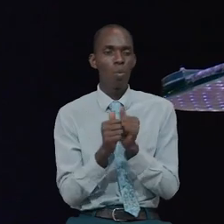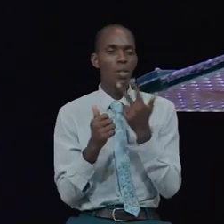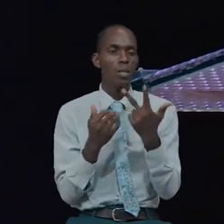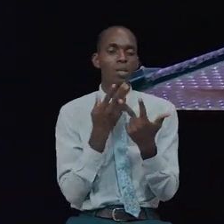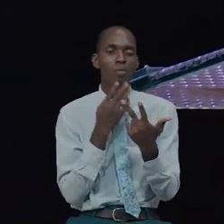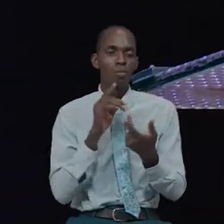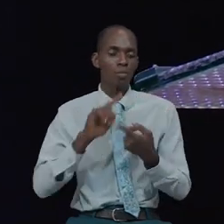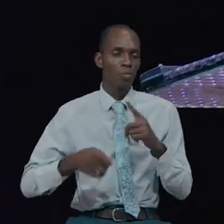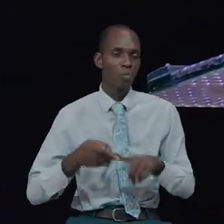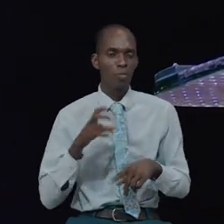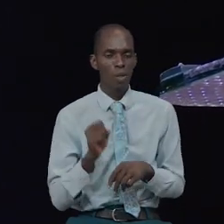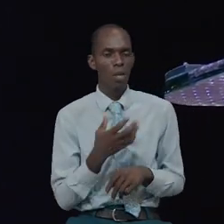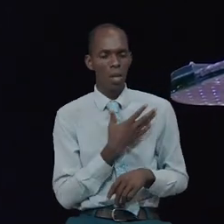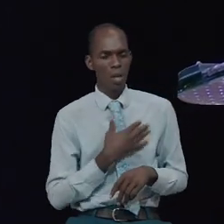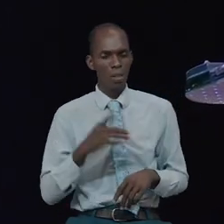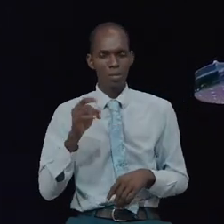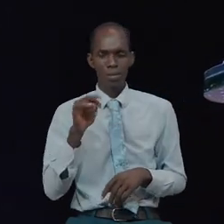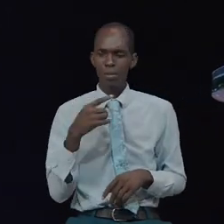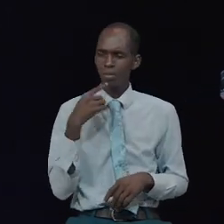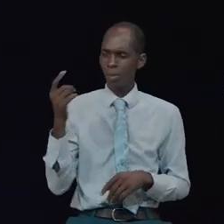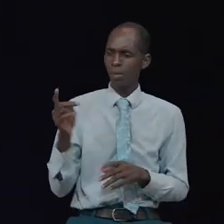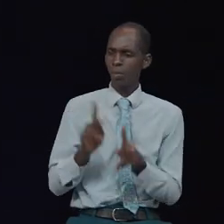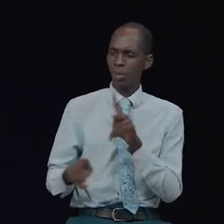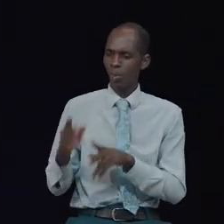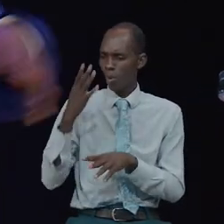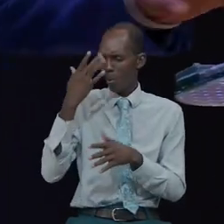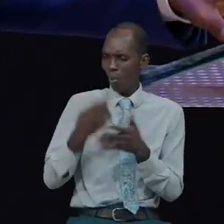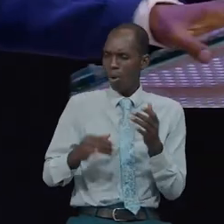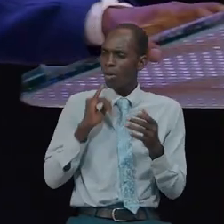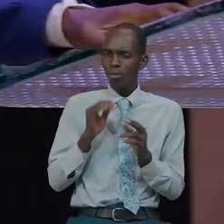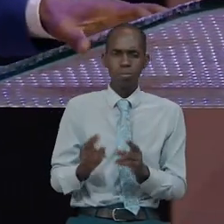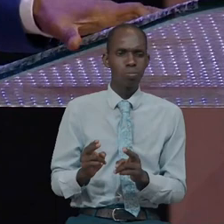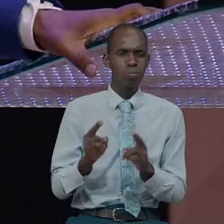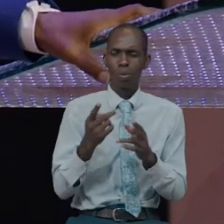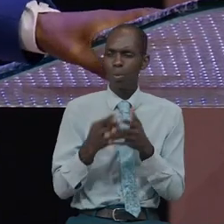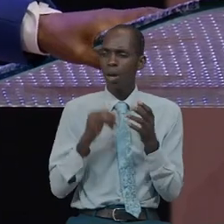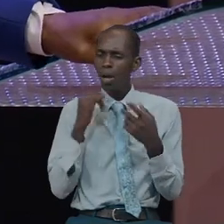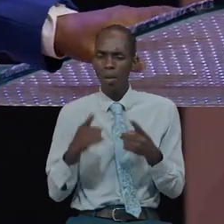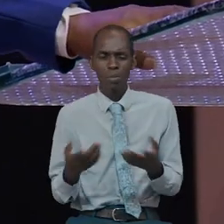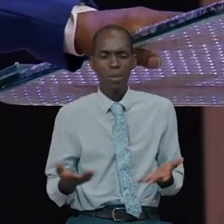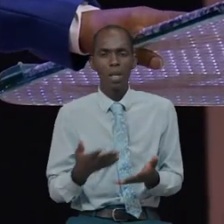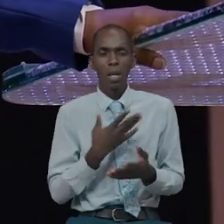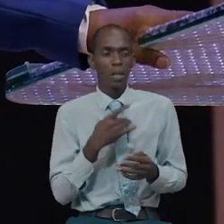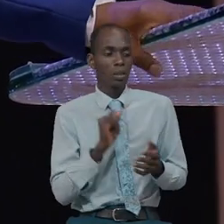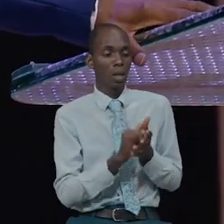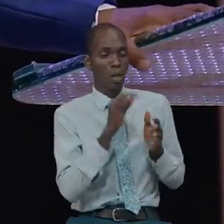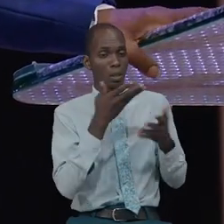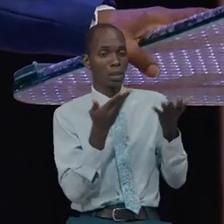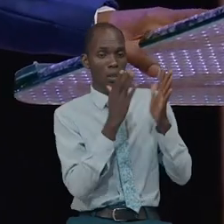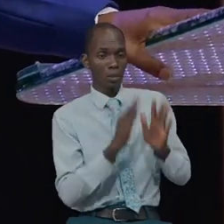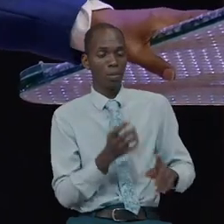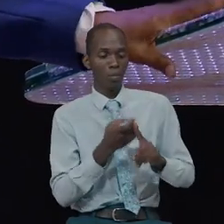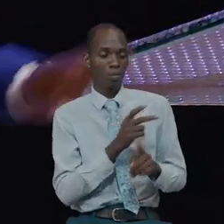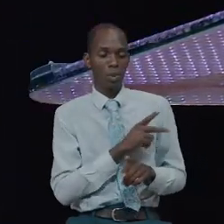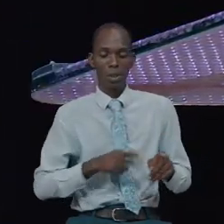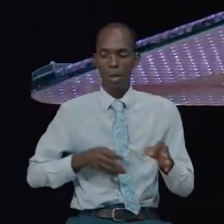And Daniel said, why the hurry? What's happening here? And the person, the executioner, explained to